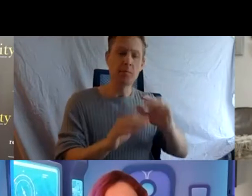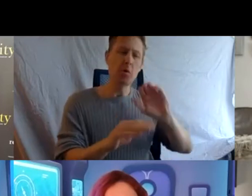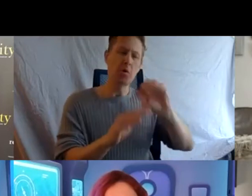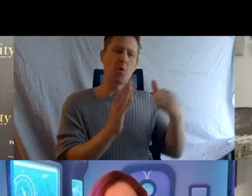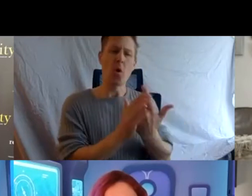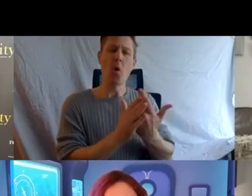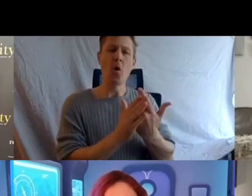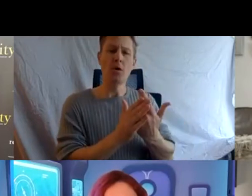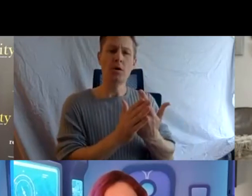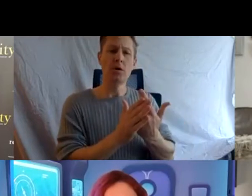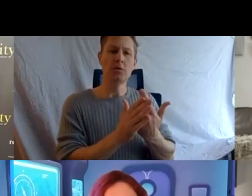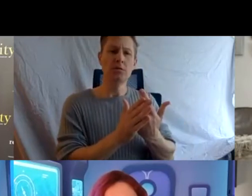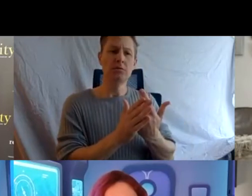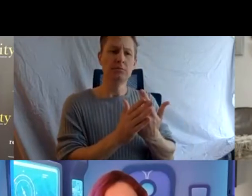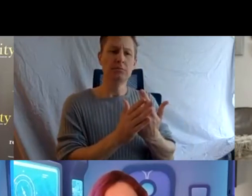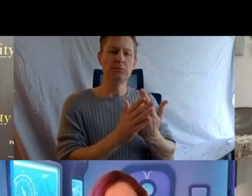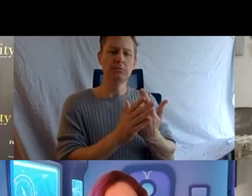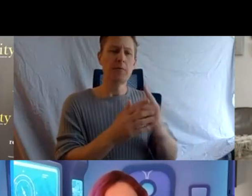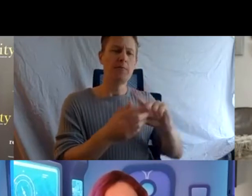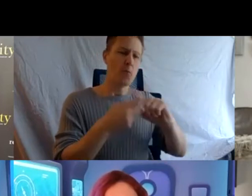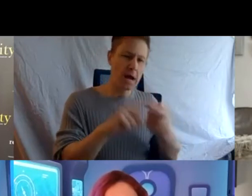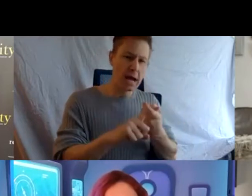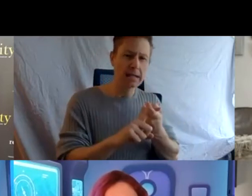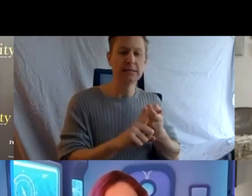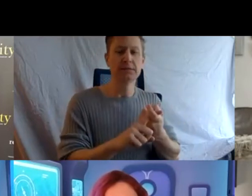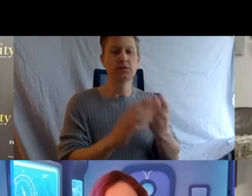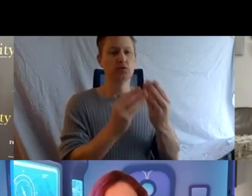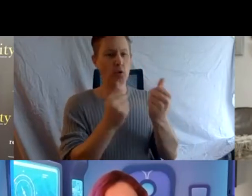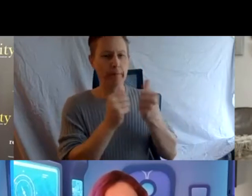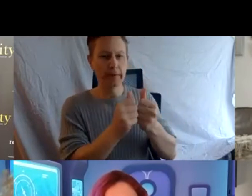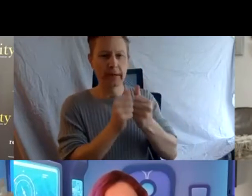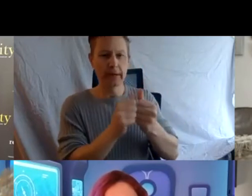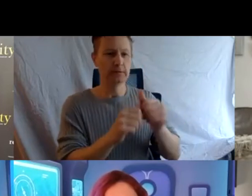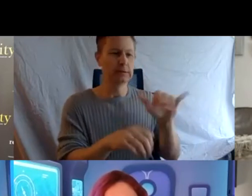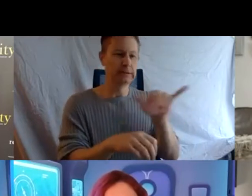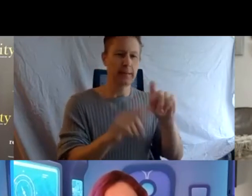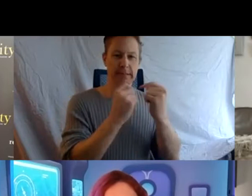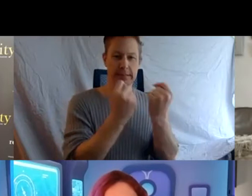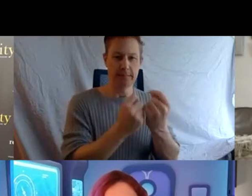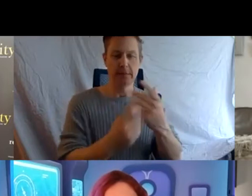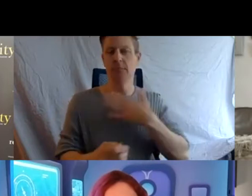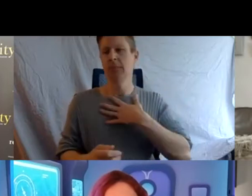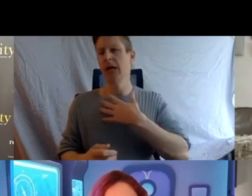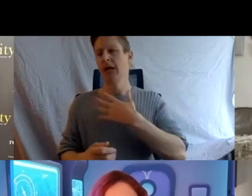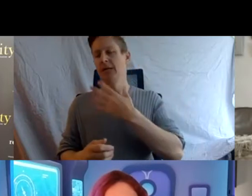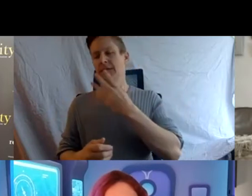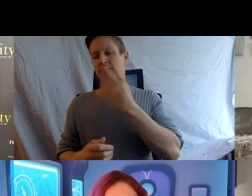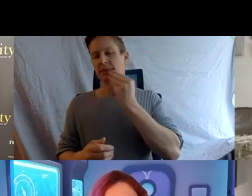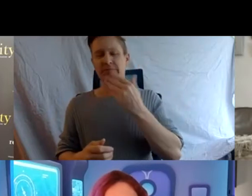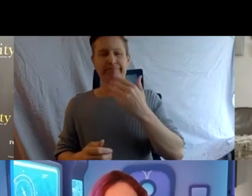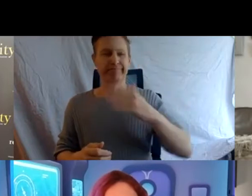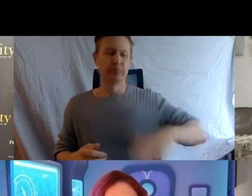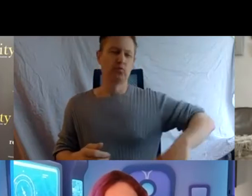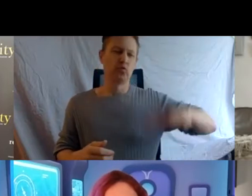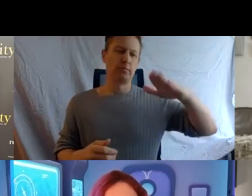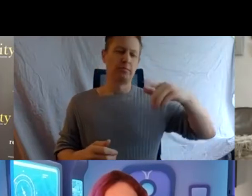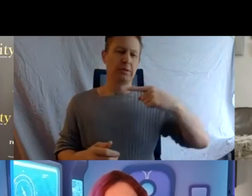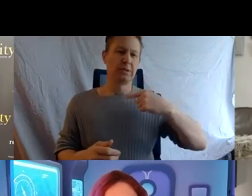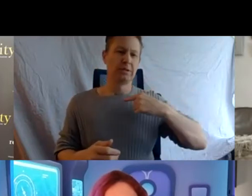out how to solve things. And my life experience has been, I just wish I had a more diverse childhood. I